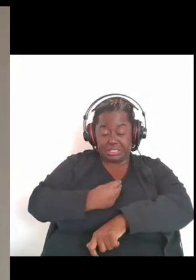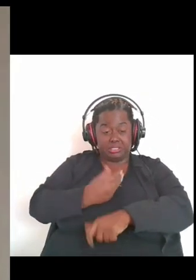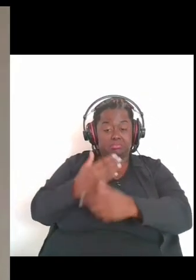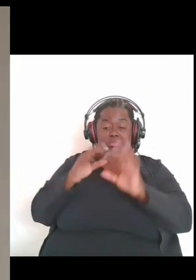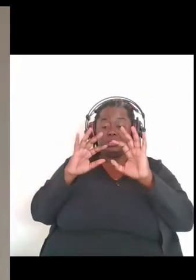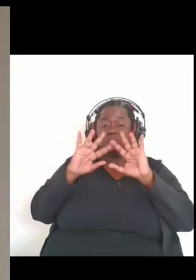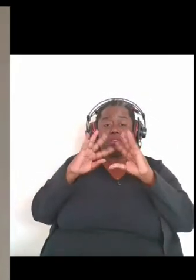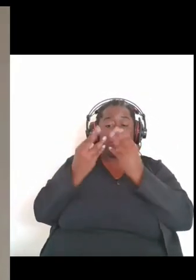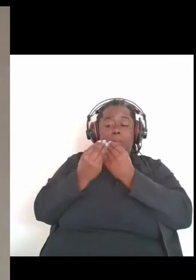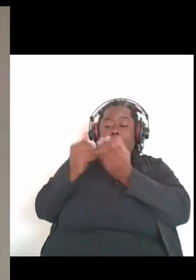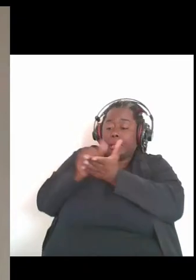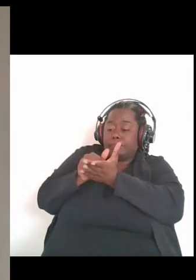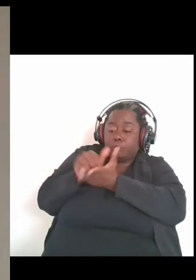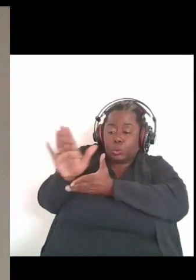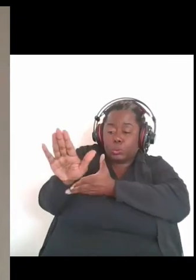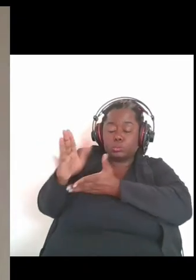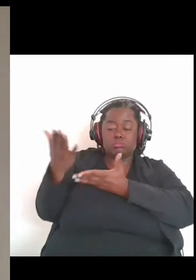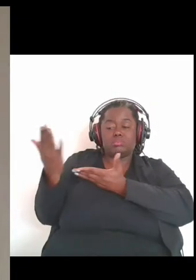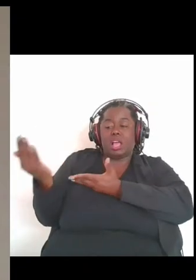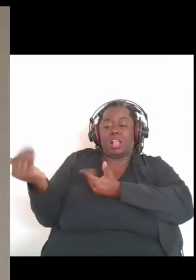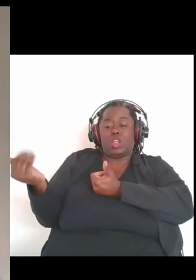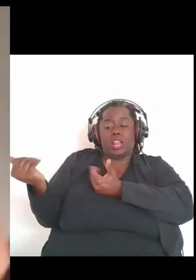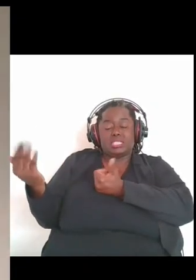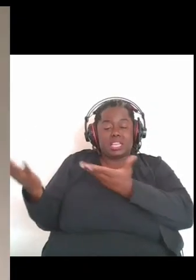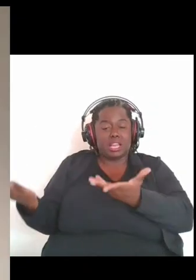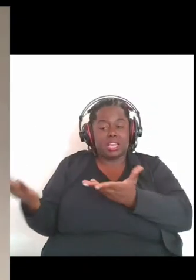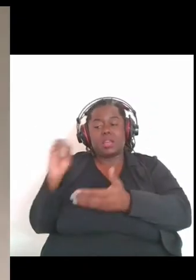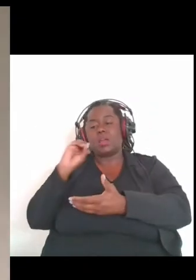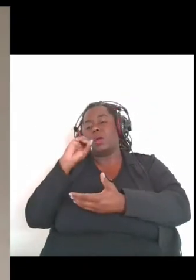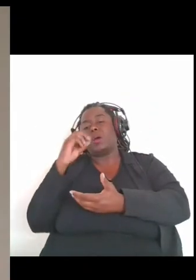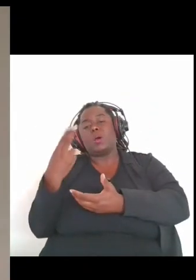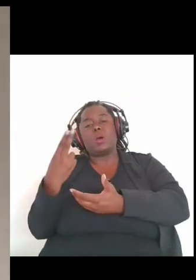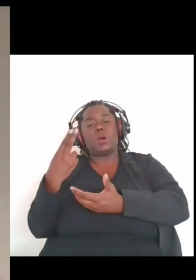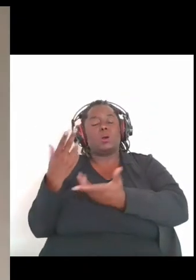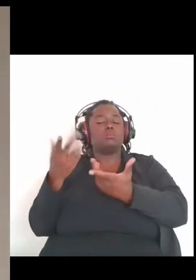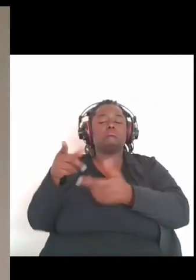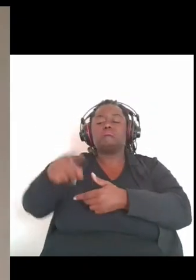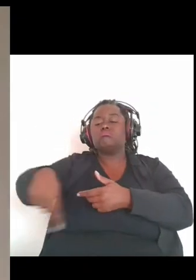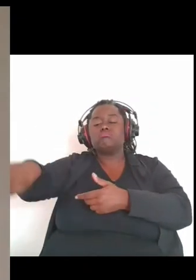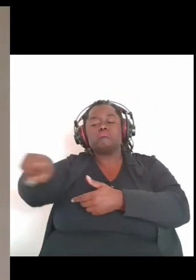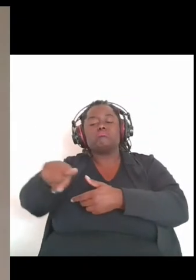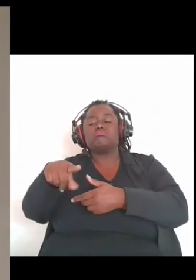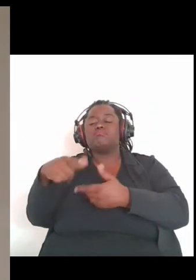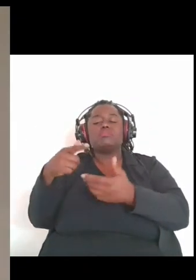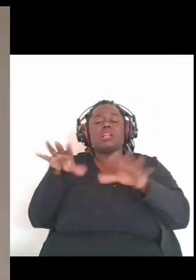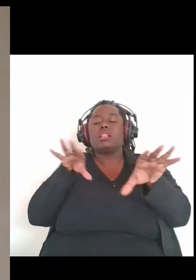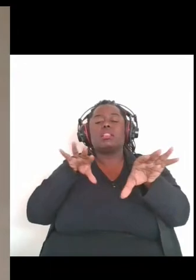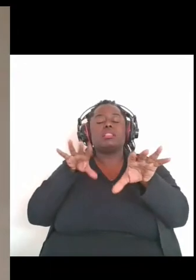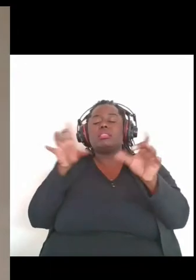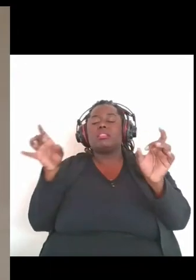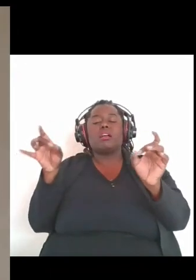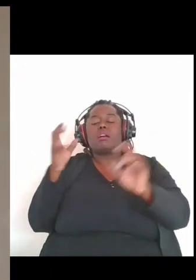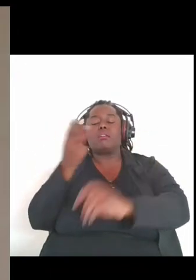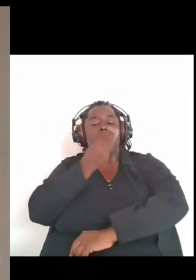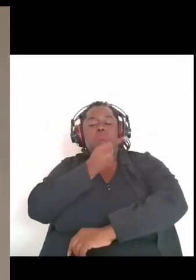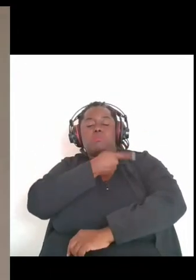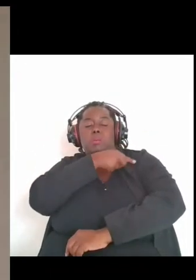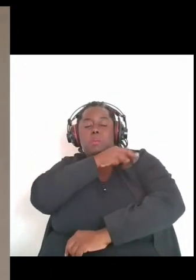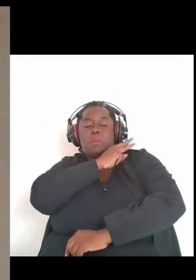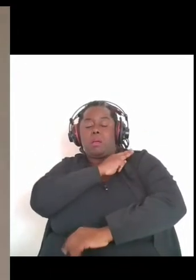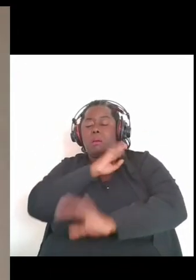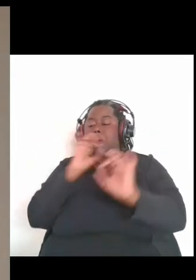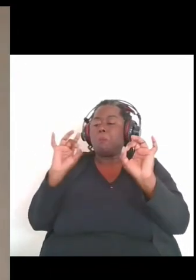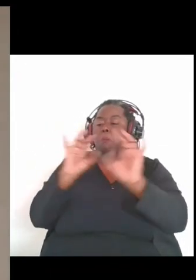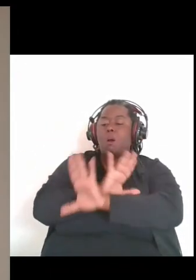teenagers and sometimes they cannot even graduate in high